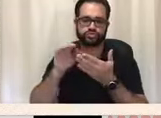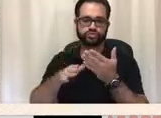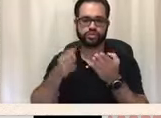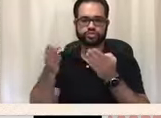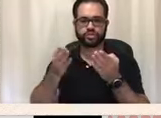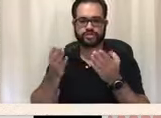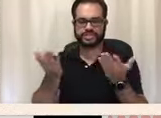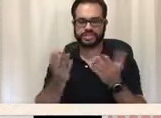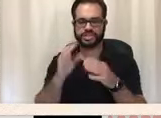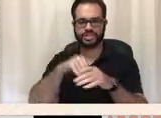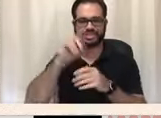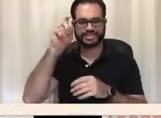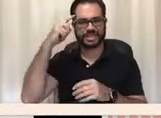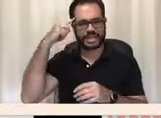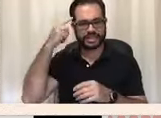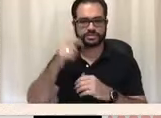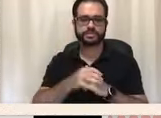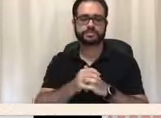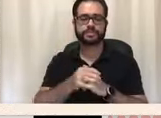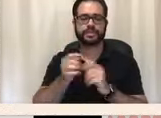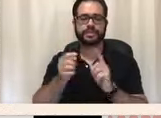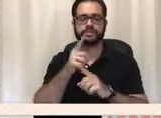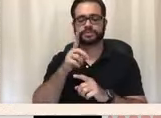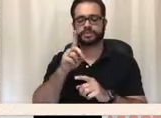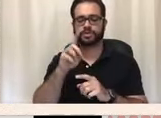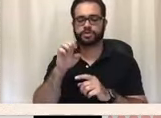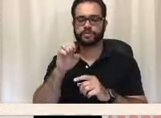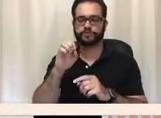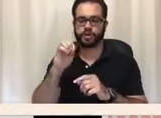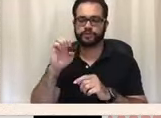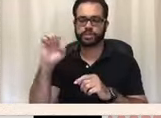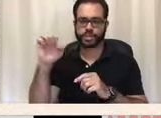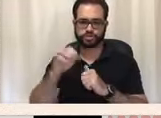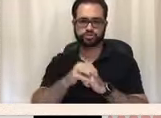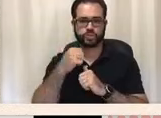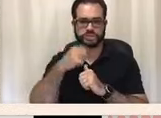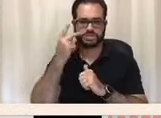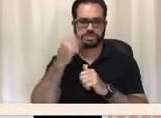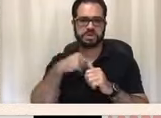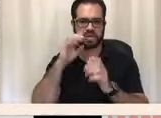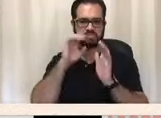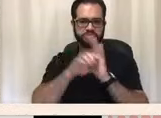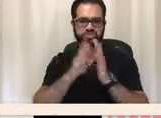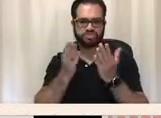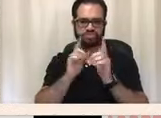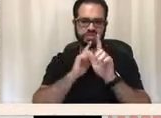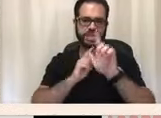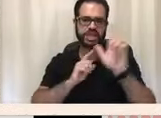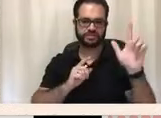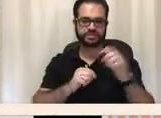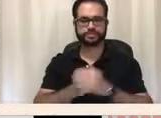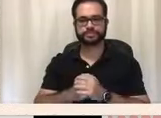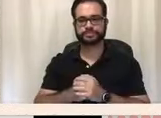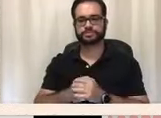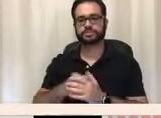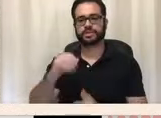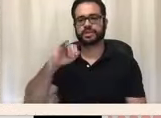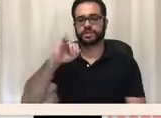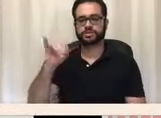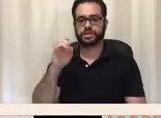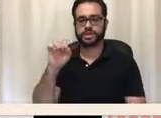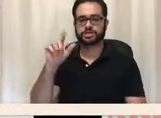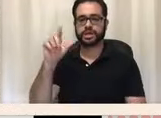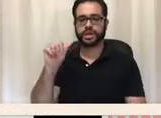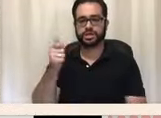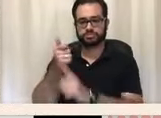Tallahassee at the Department of Education. You'll see my picture on the left. Jessica Bertain is the Educational